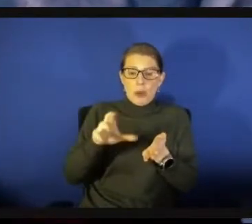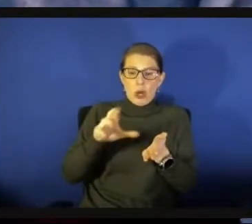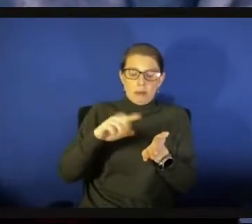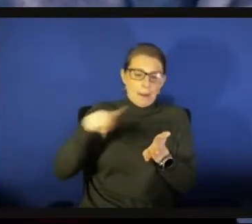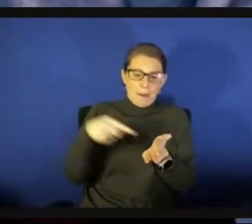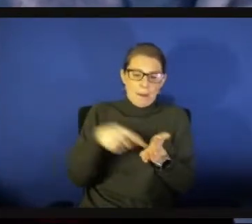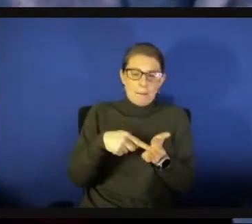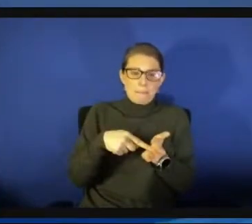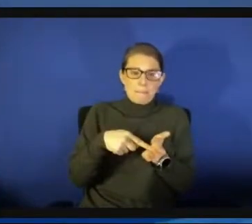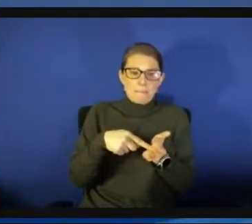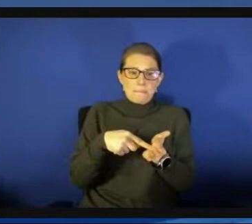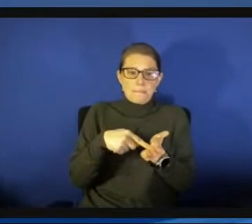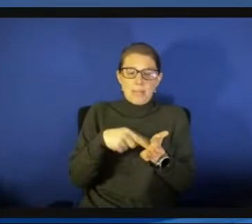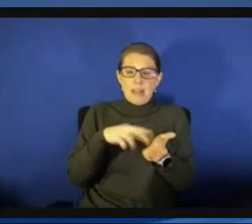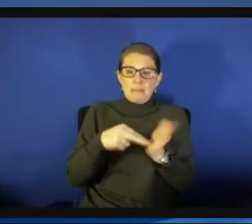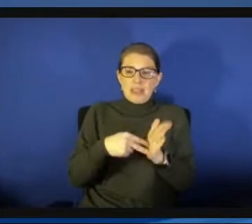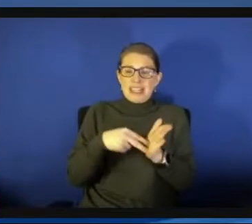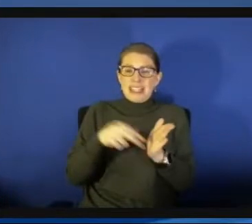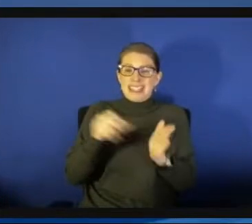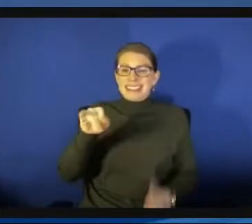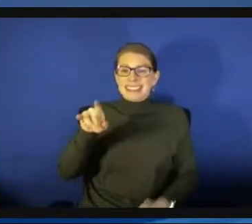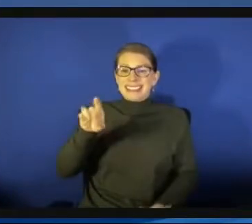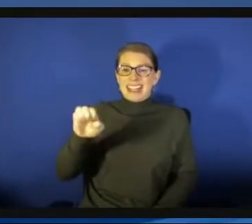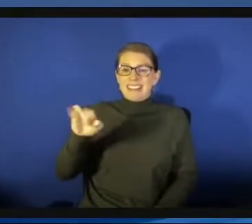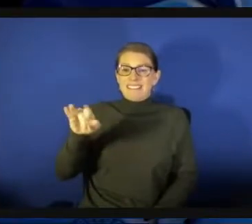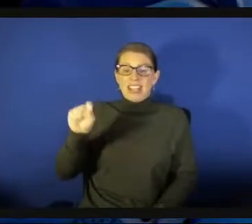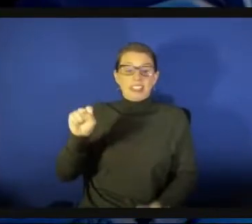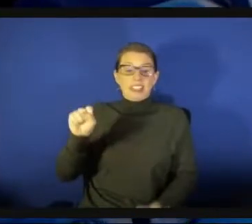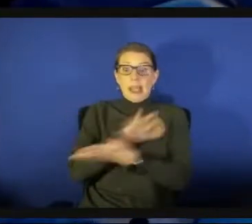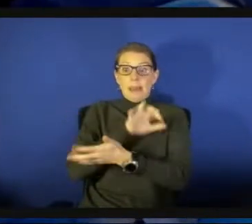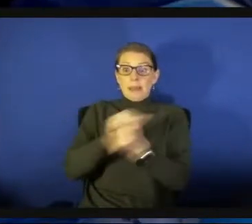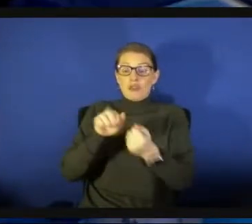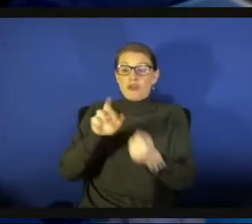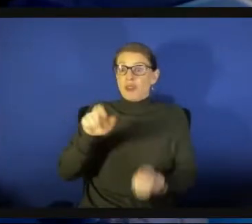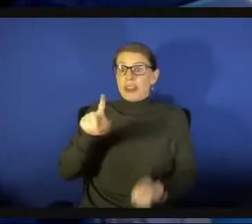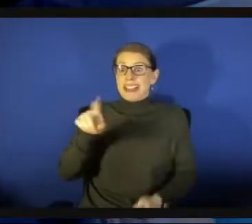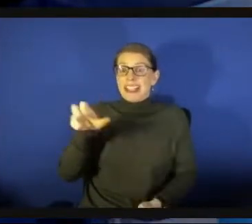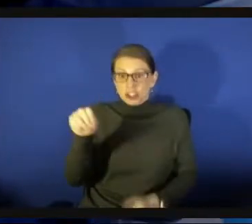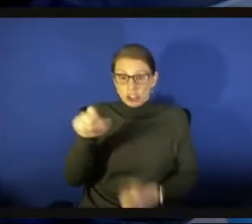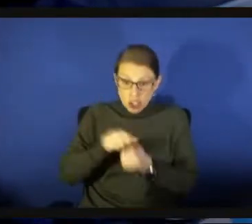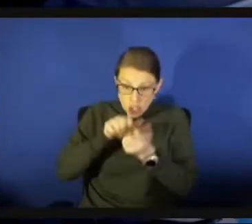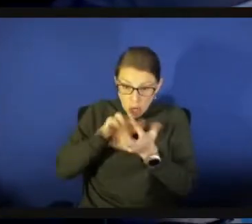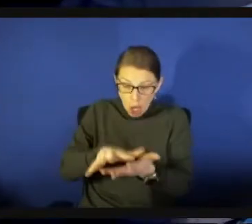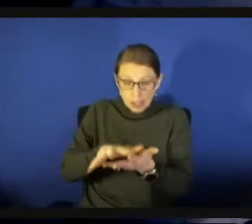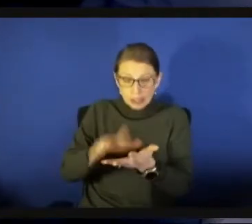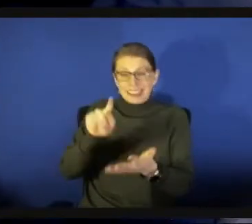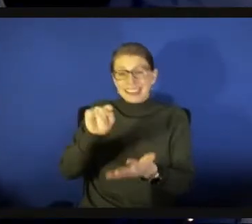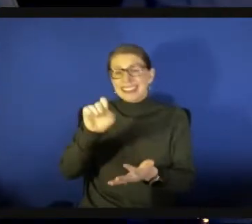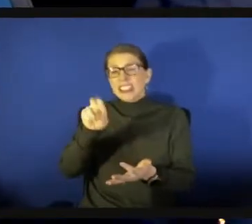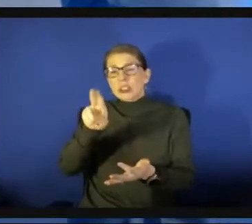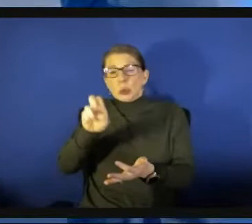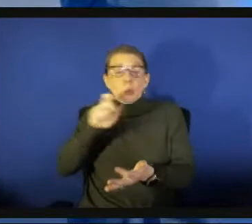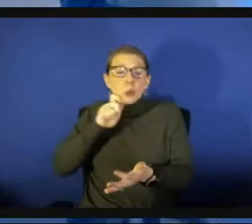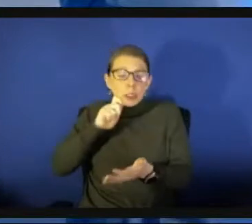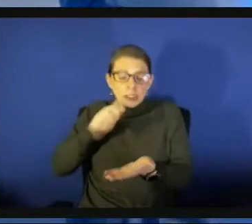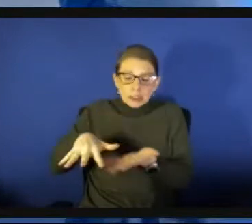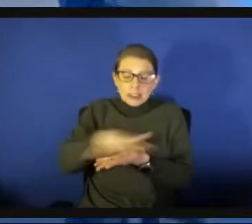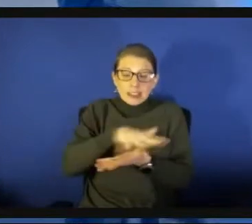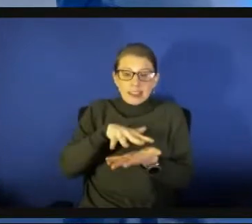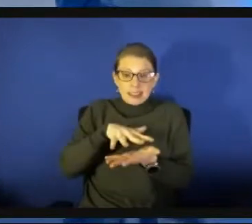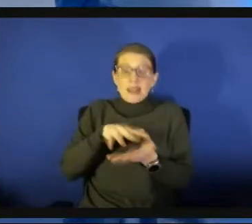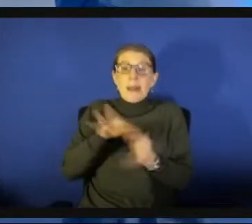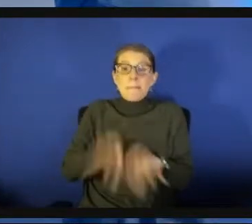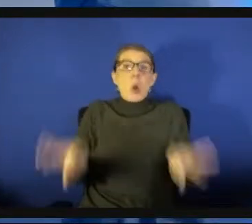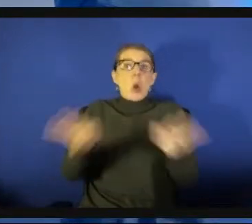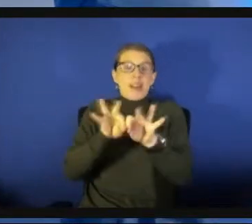to reduce the side effects and the damage that radiation can cause to surrounding tissue. And that's why it's so important for us to have this tool. You know,